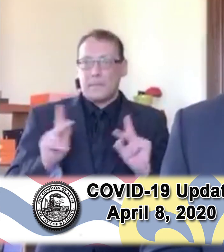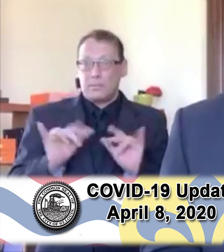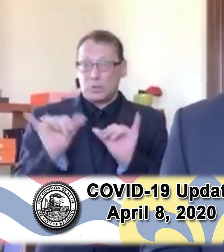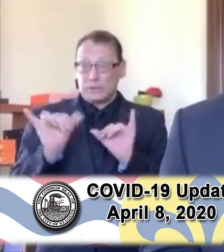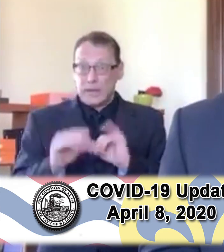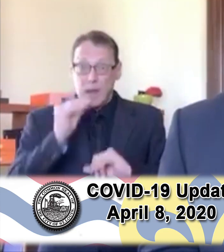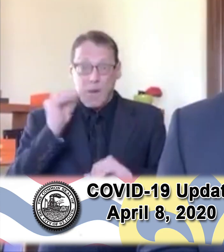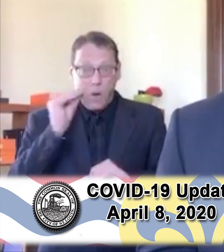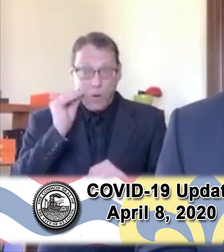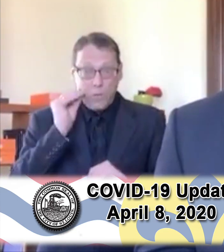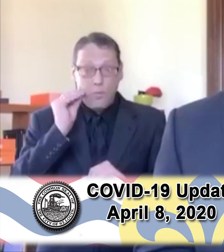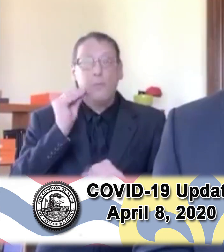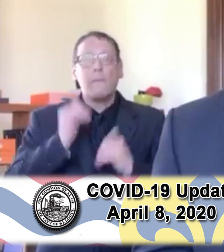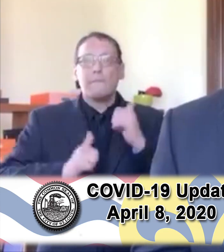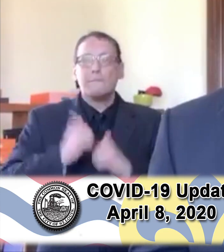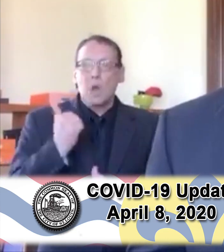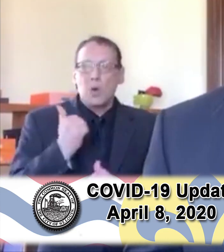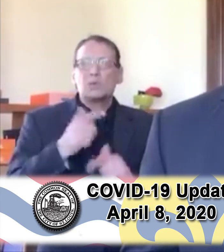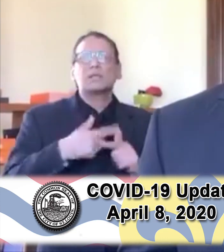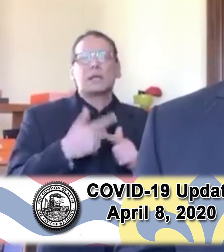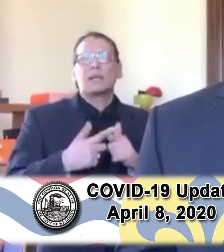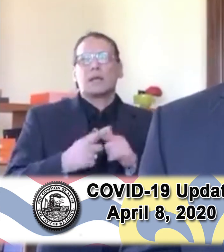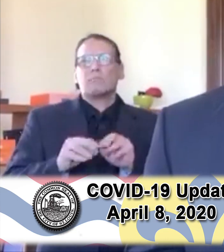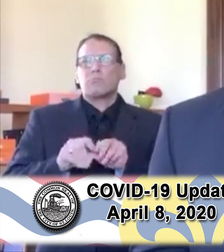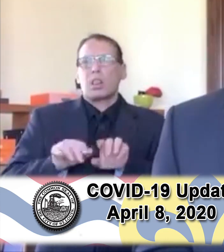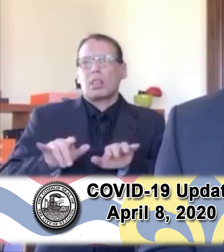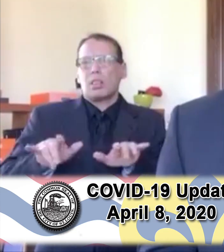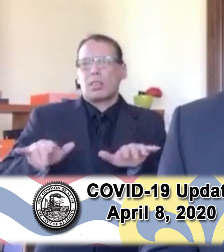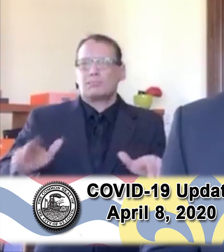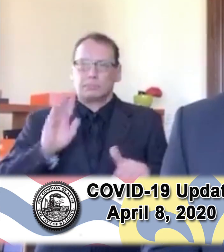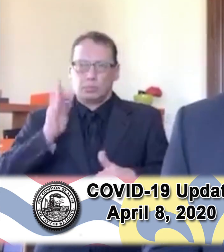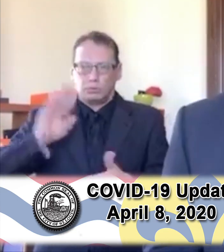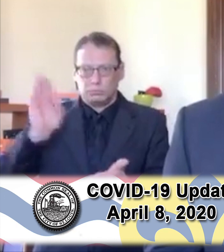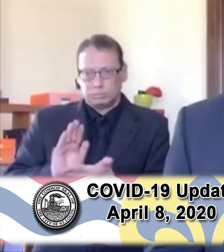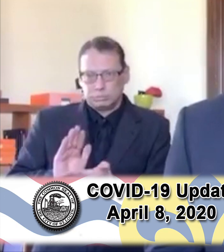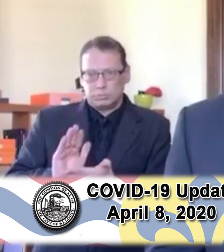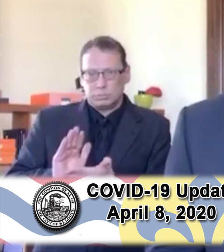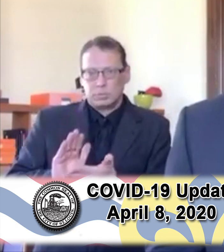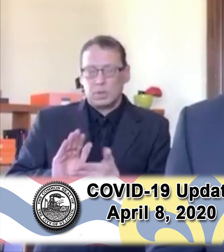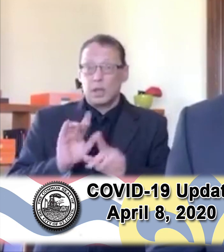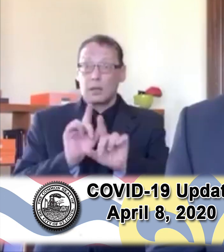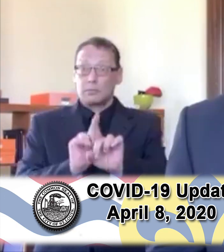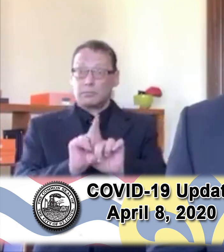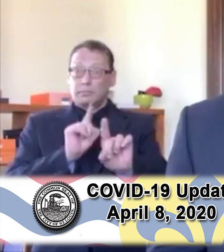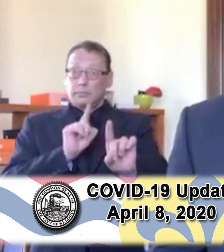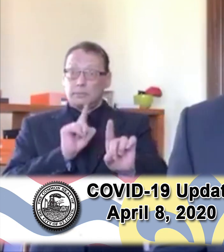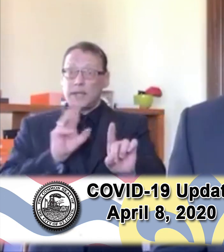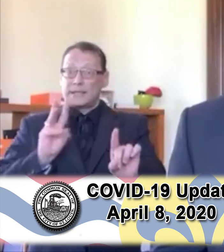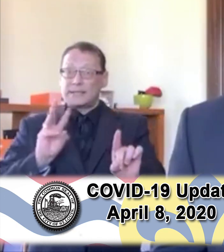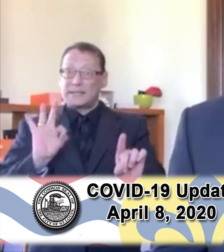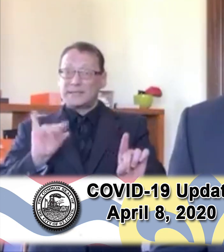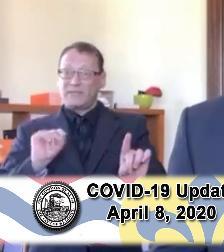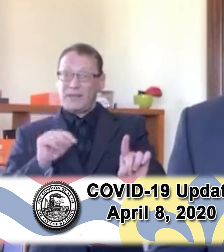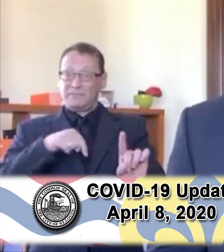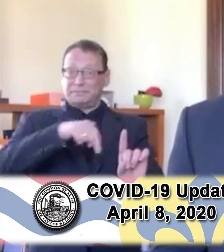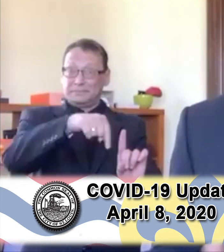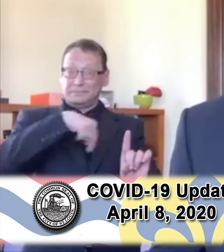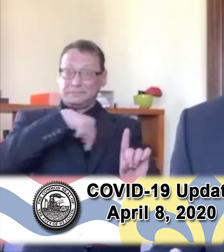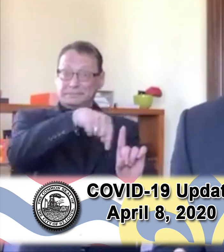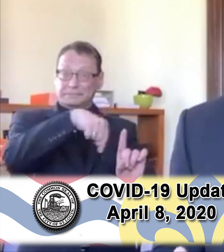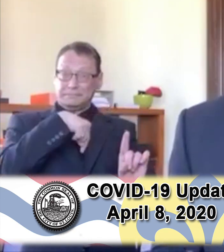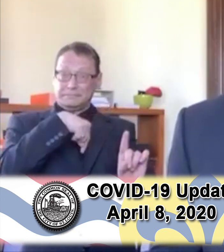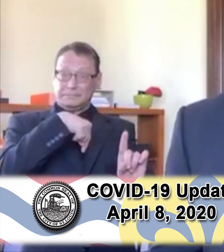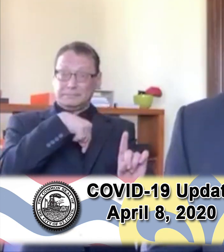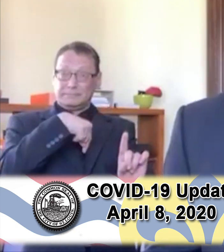the spread of COVID-19 in our jurisdiction. Social distancing, so maintaining a space of 6 feet between you and